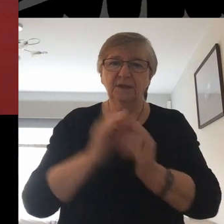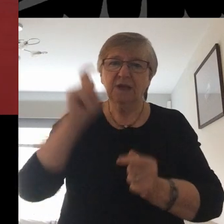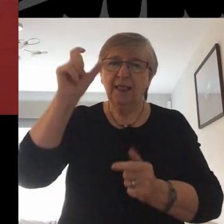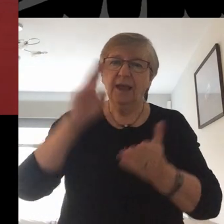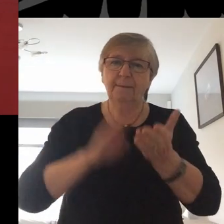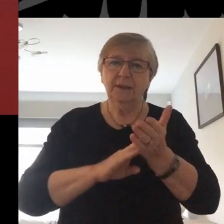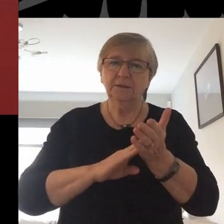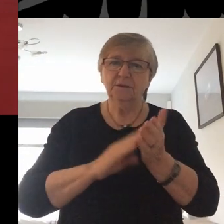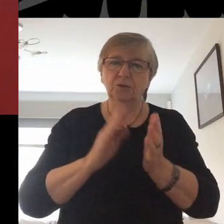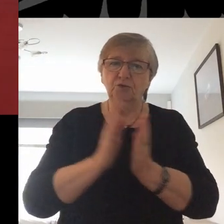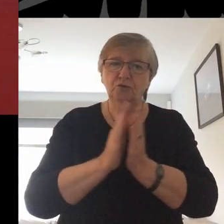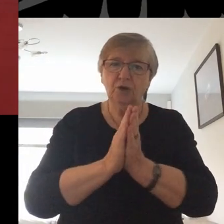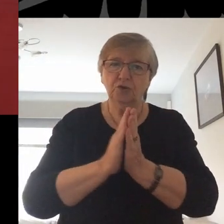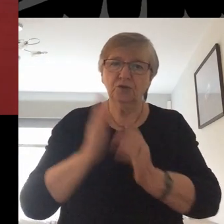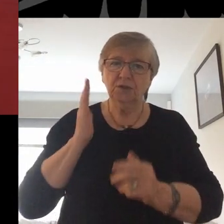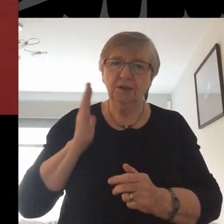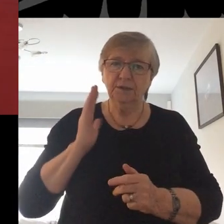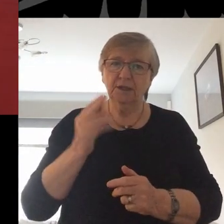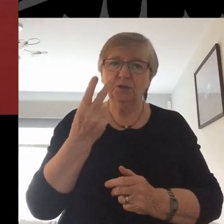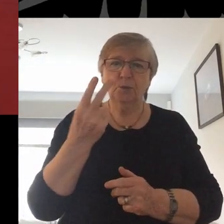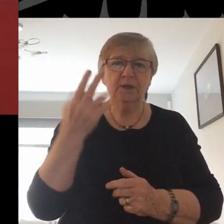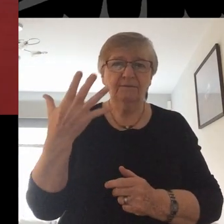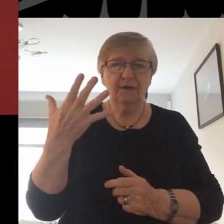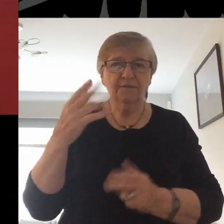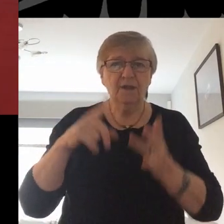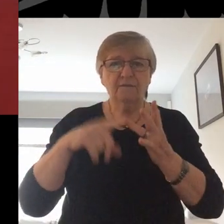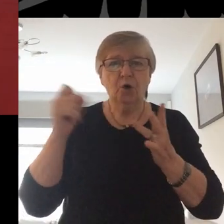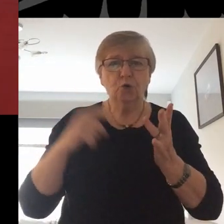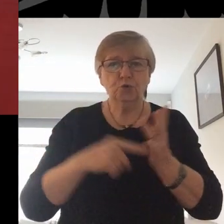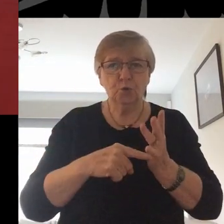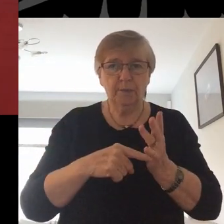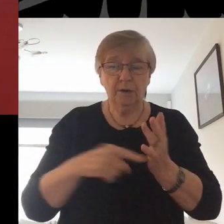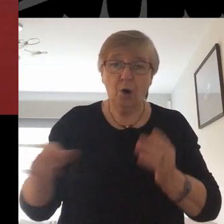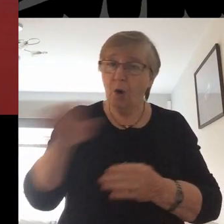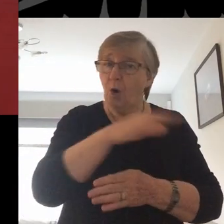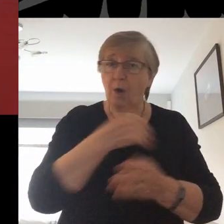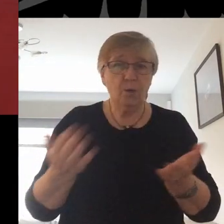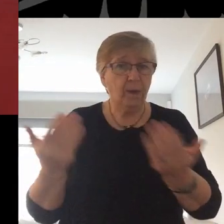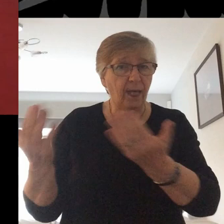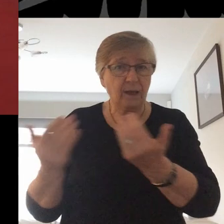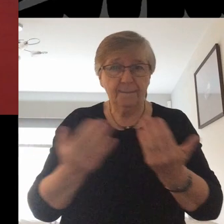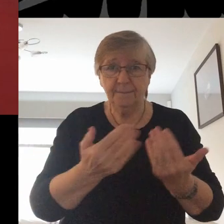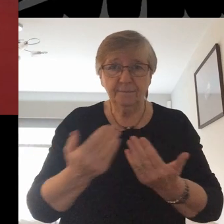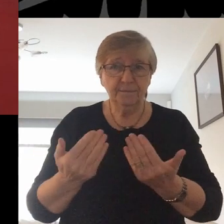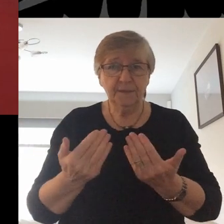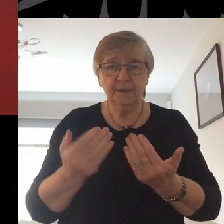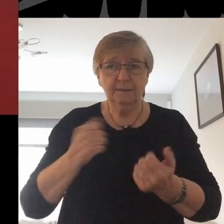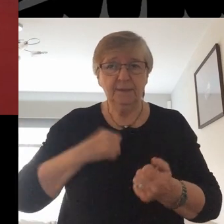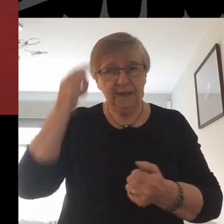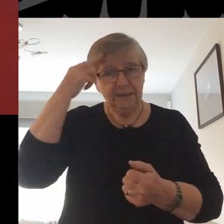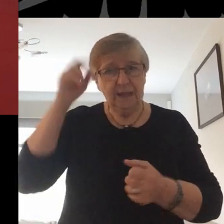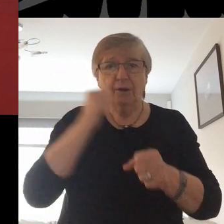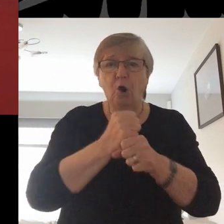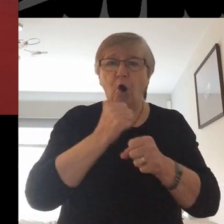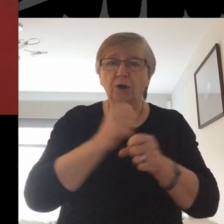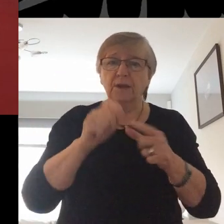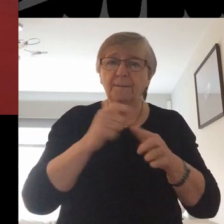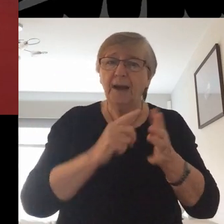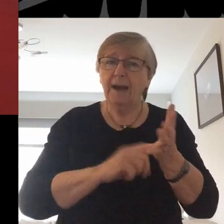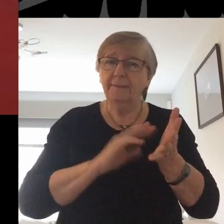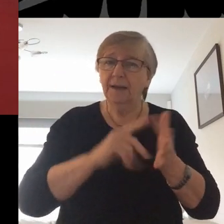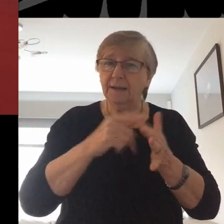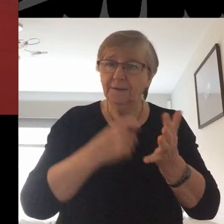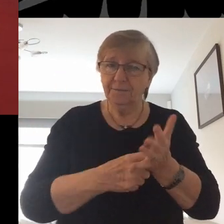Parish Church for Sunday, the 25th of October. And all welcome to join with us in worship. My name's Gordon Palmer, minister here at